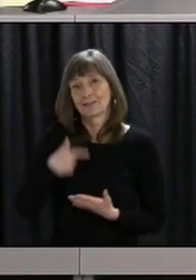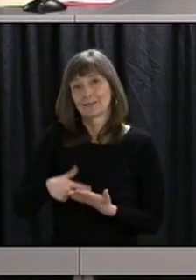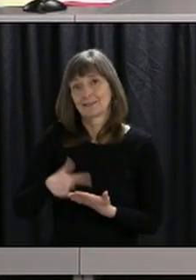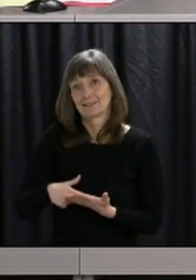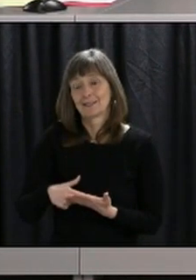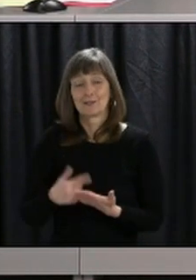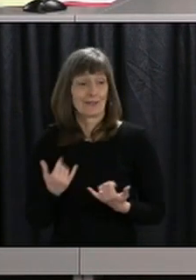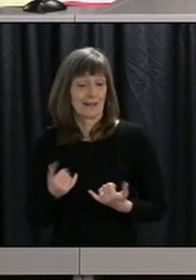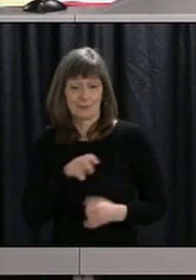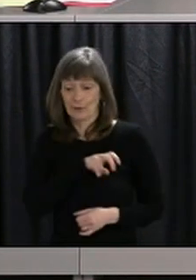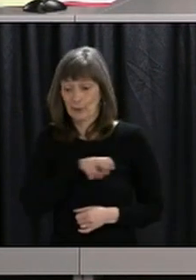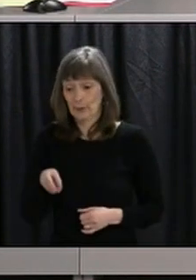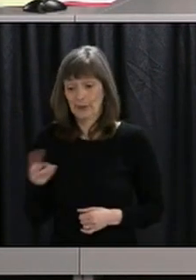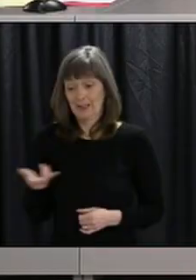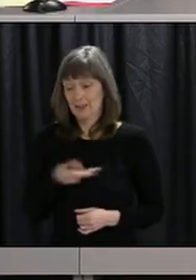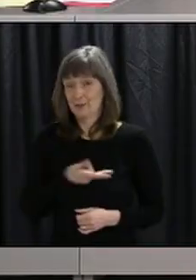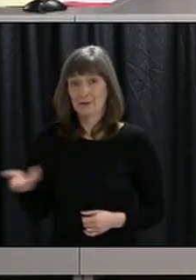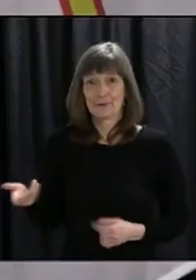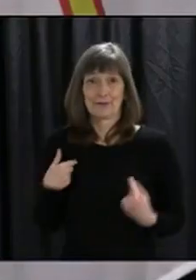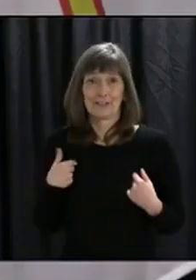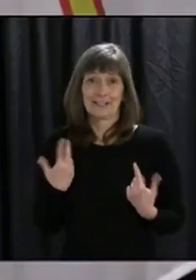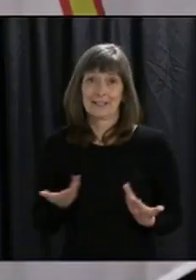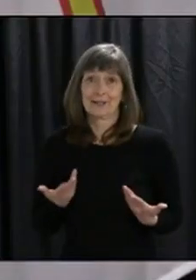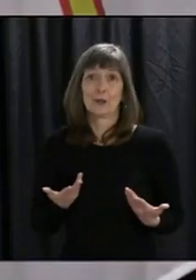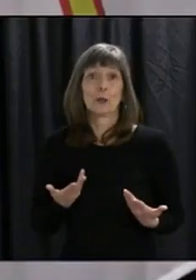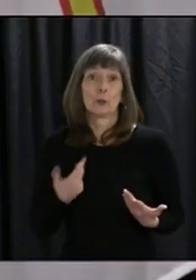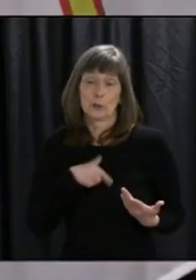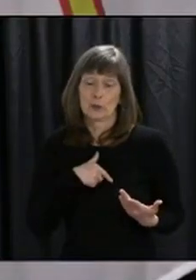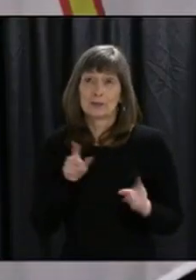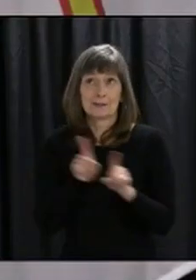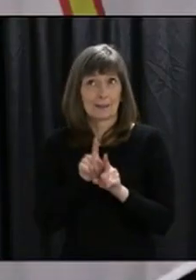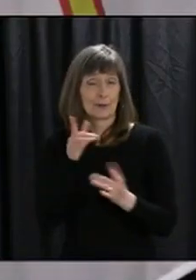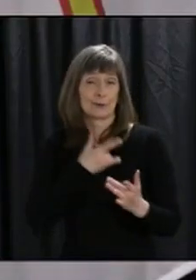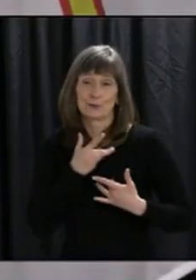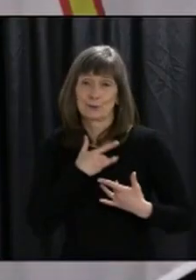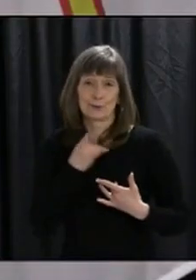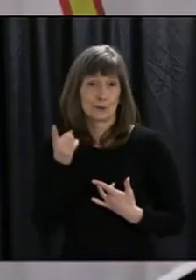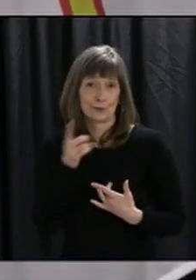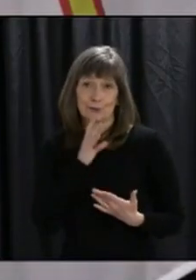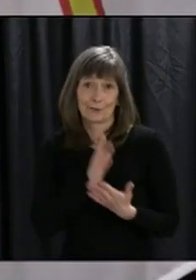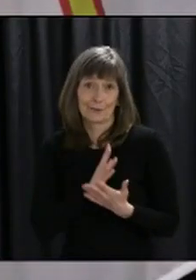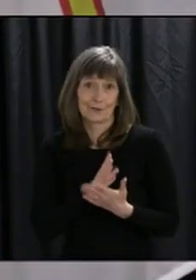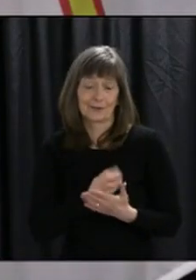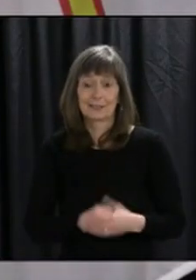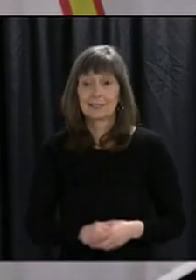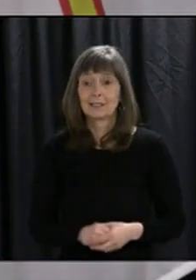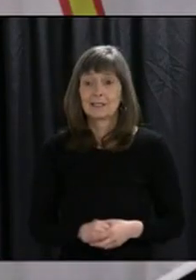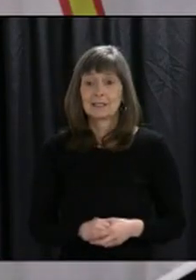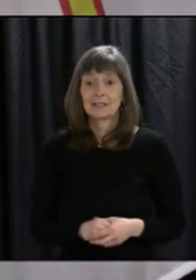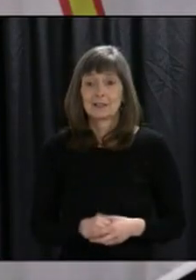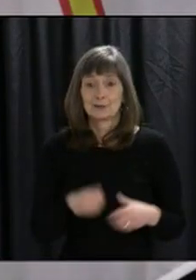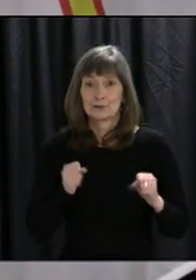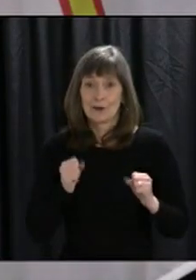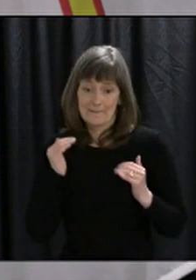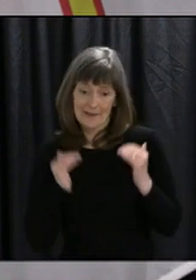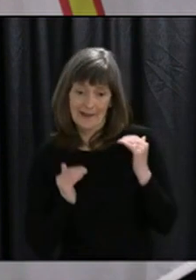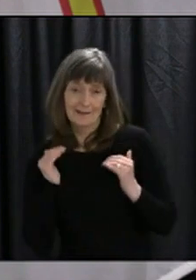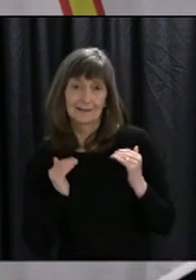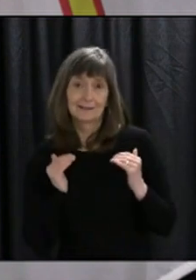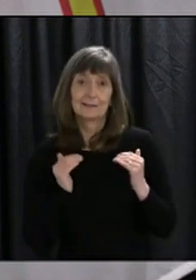I think this is one area that we all worry about, because, as Dr. Fitzgerald said, you're trying to